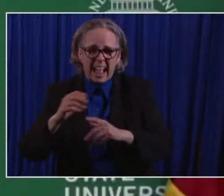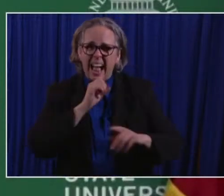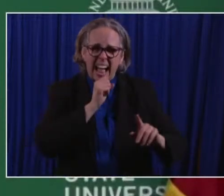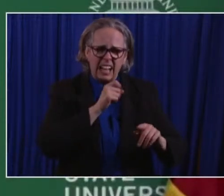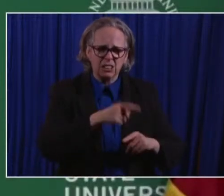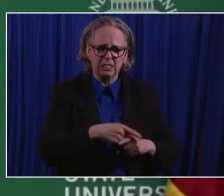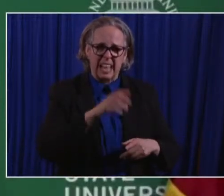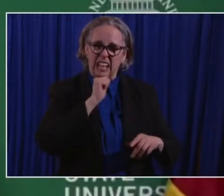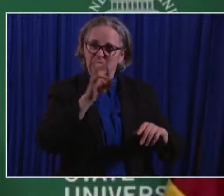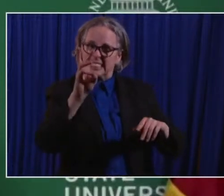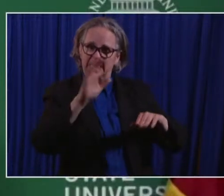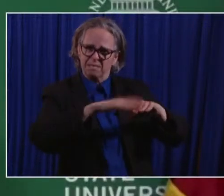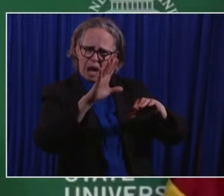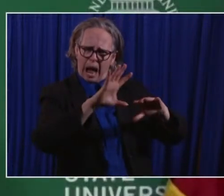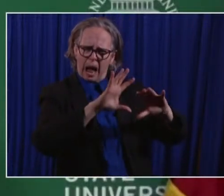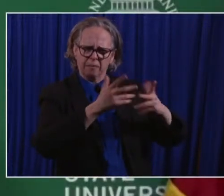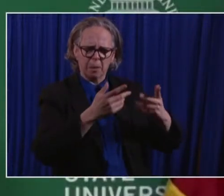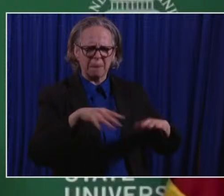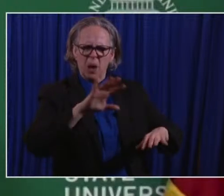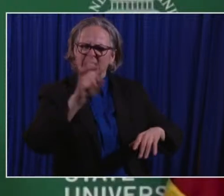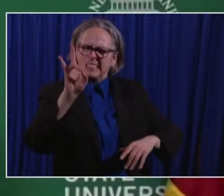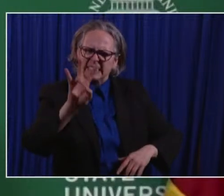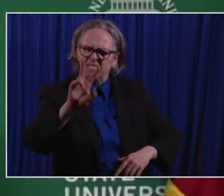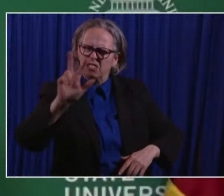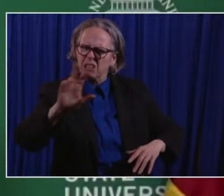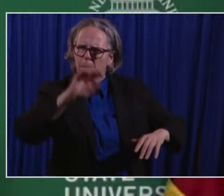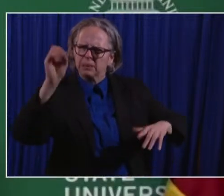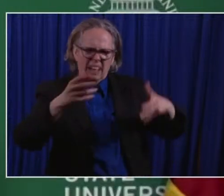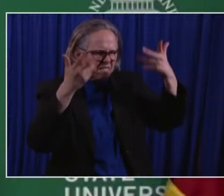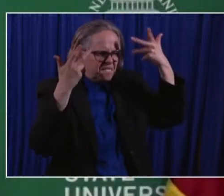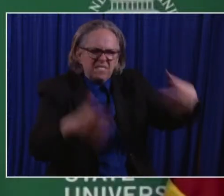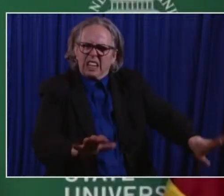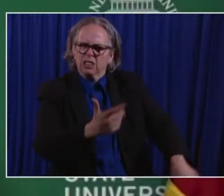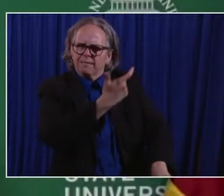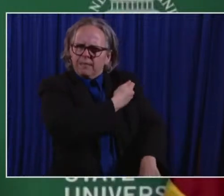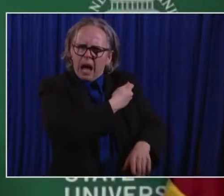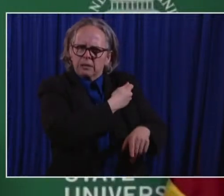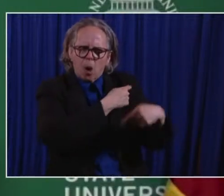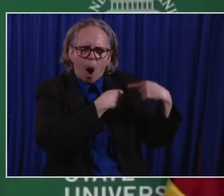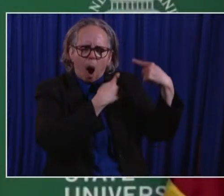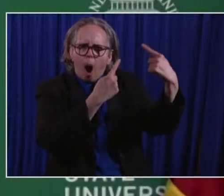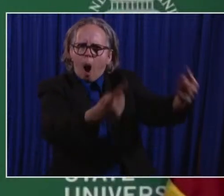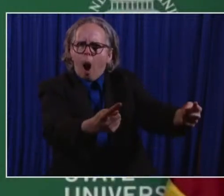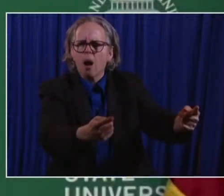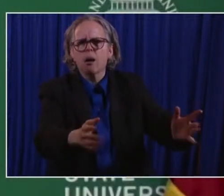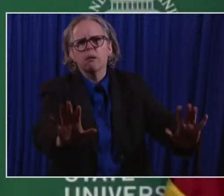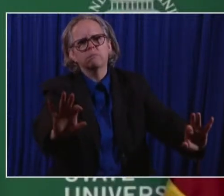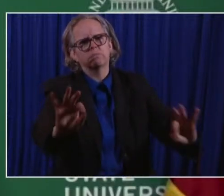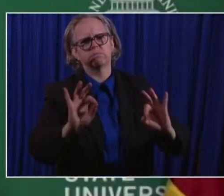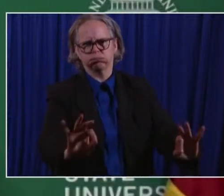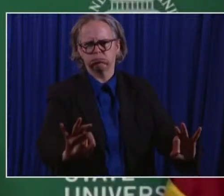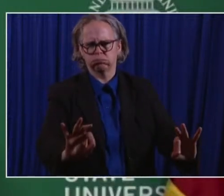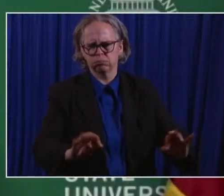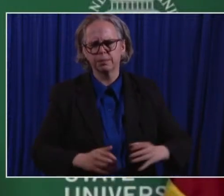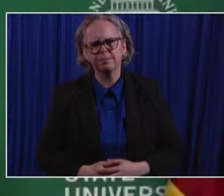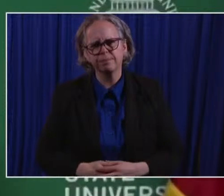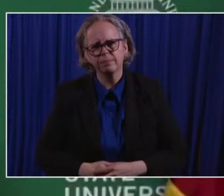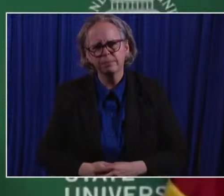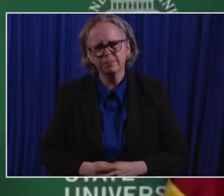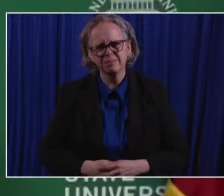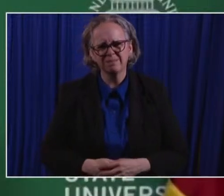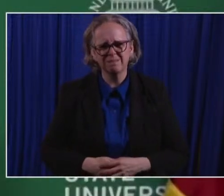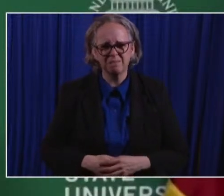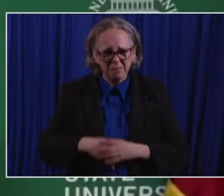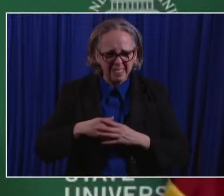65, we're at 73, 74% now. We've got one age group that will be passing 80% in